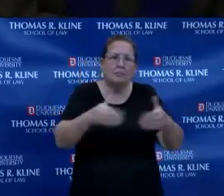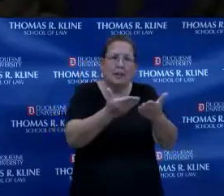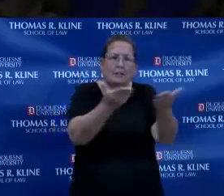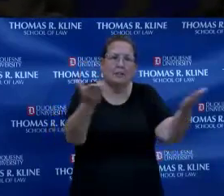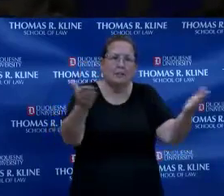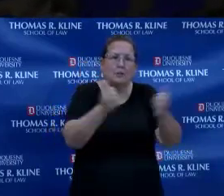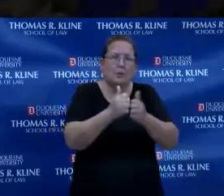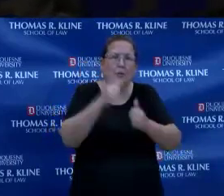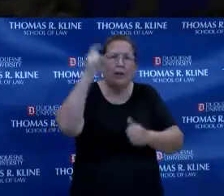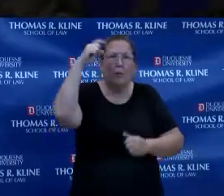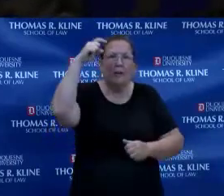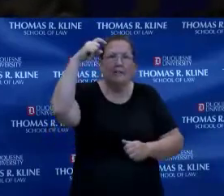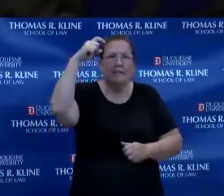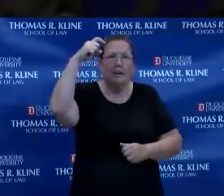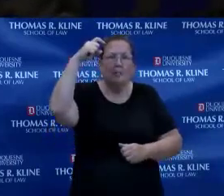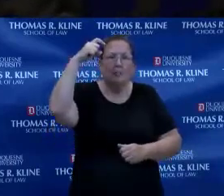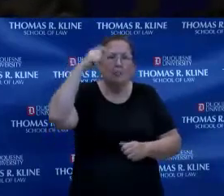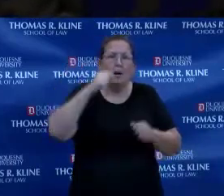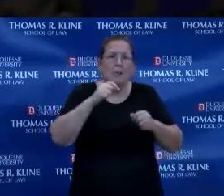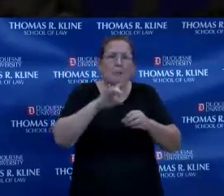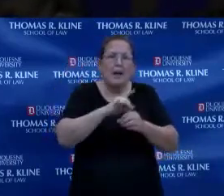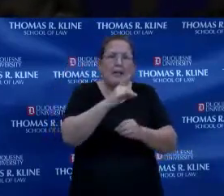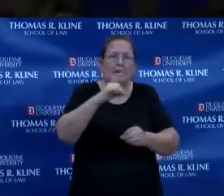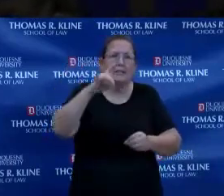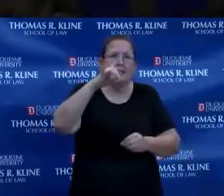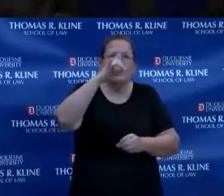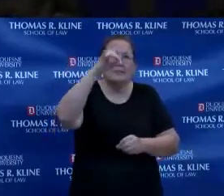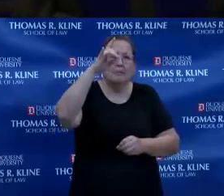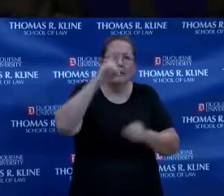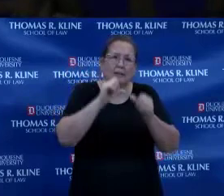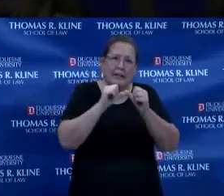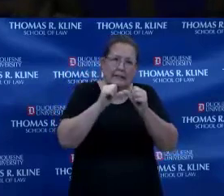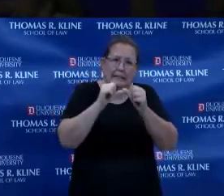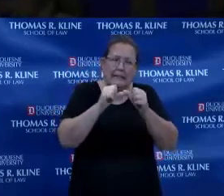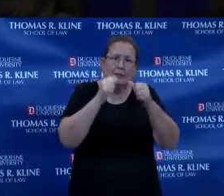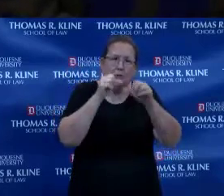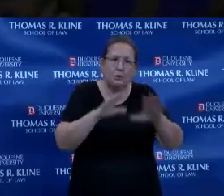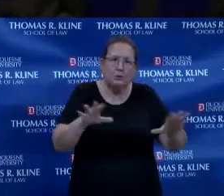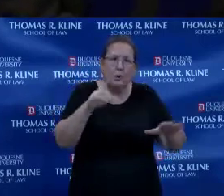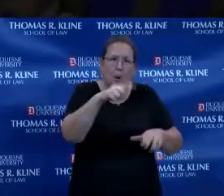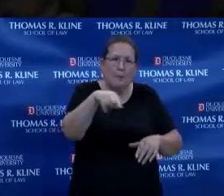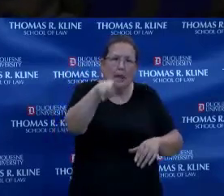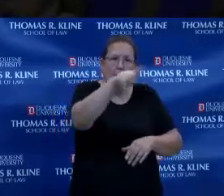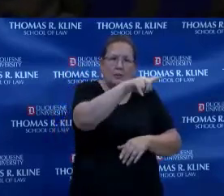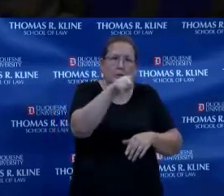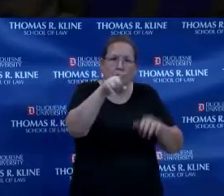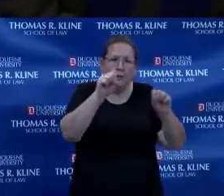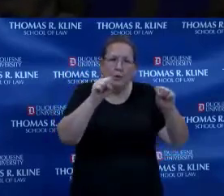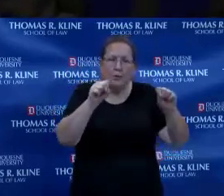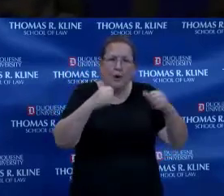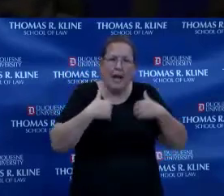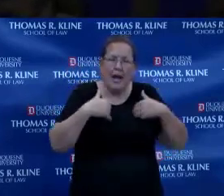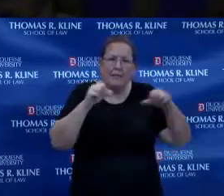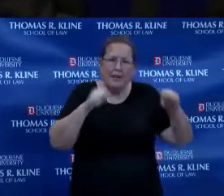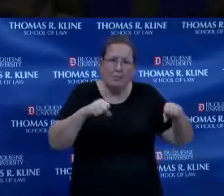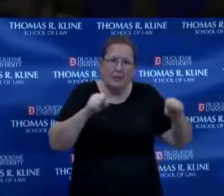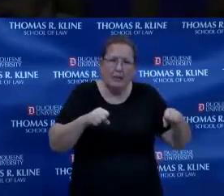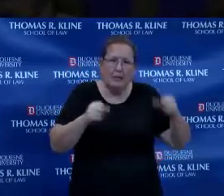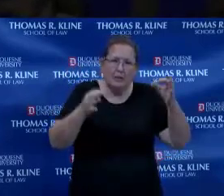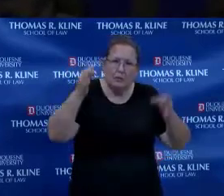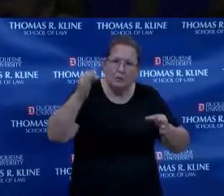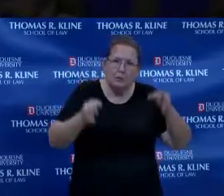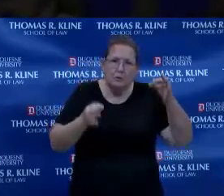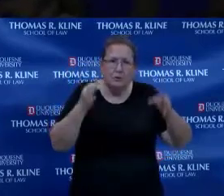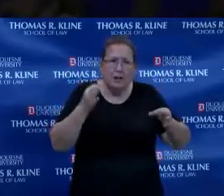wisdom. May the Spirit continue to bless you so that you have the ability to judge and